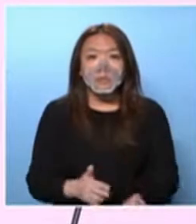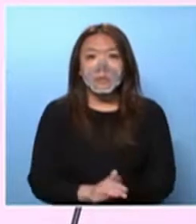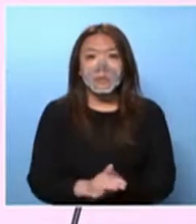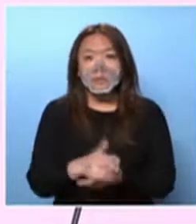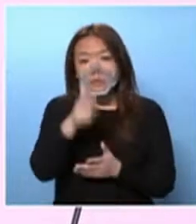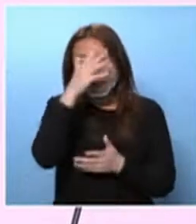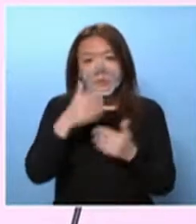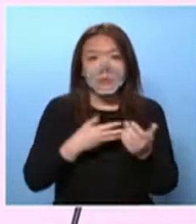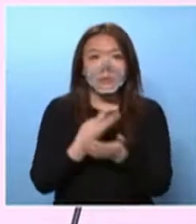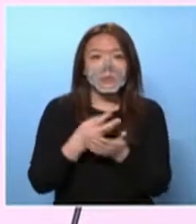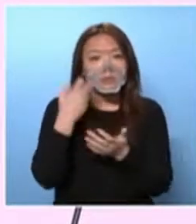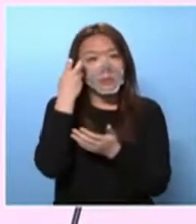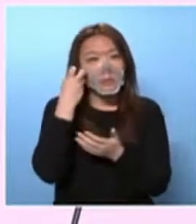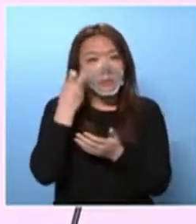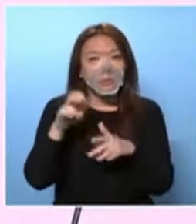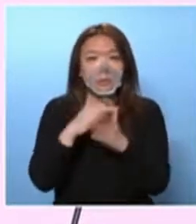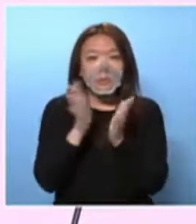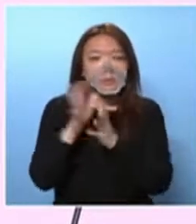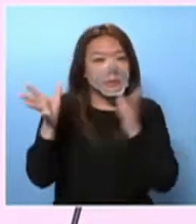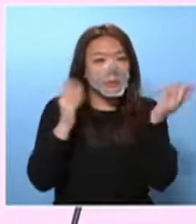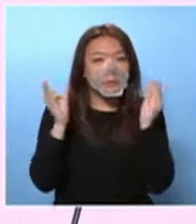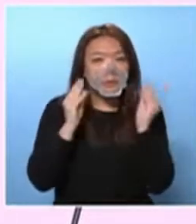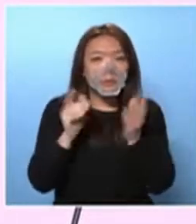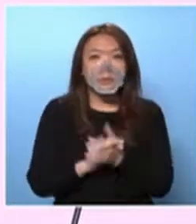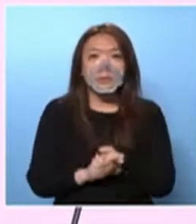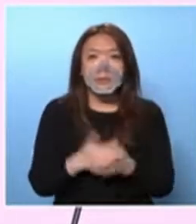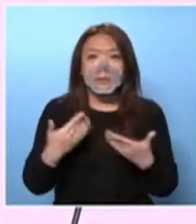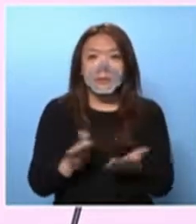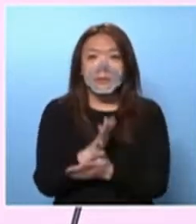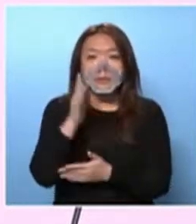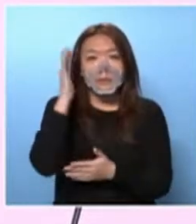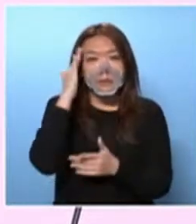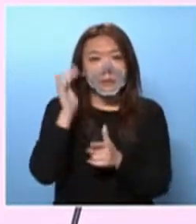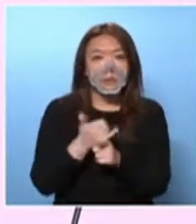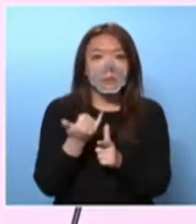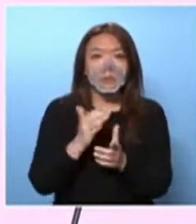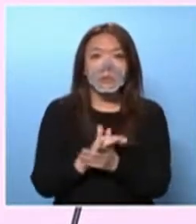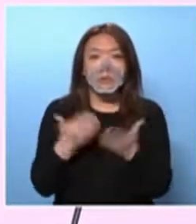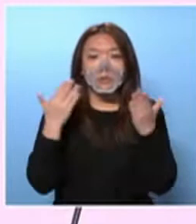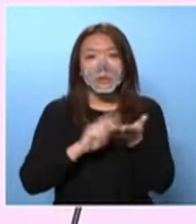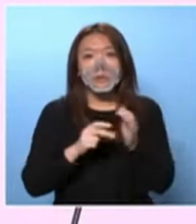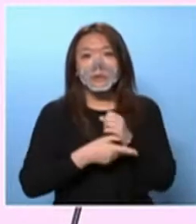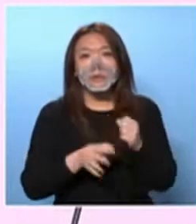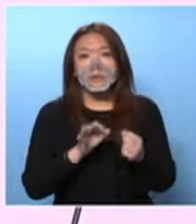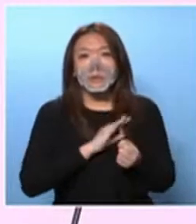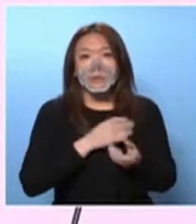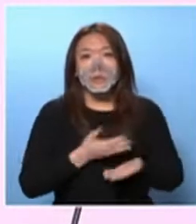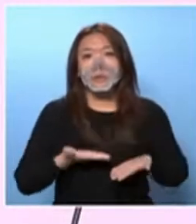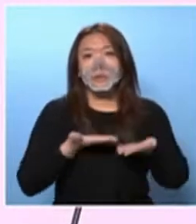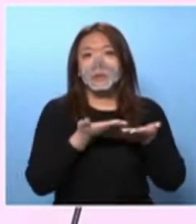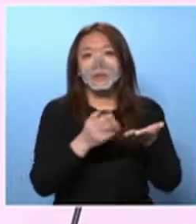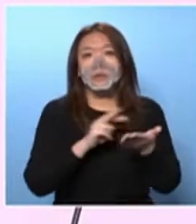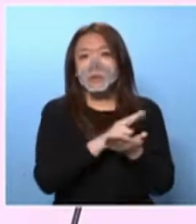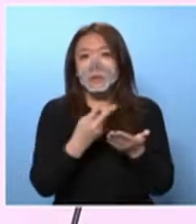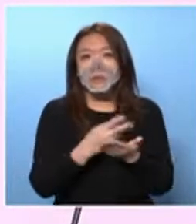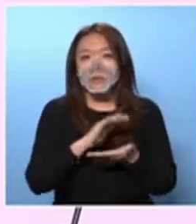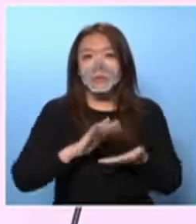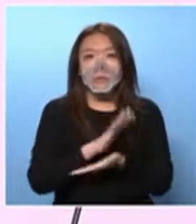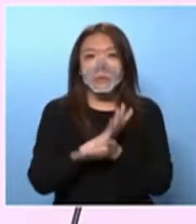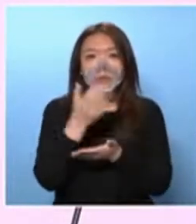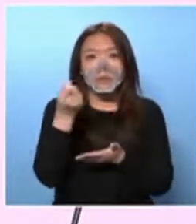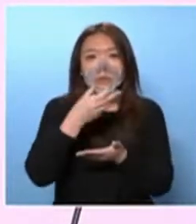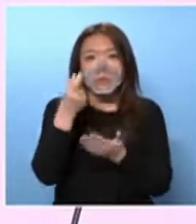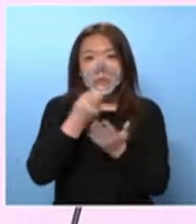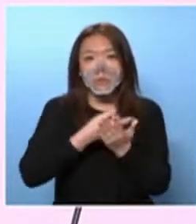Kong's copyright regime at the end of last year. The consultation period ends today. The government will carefully consider the views collected